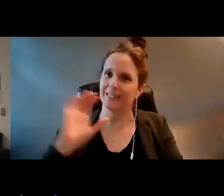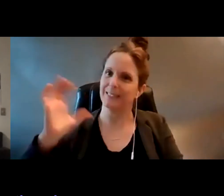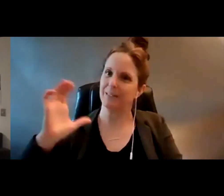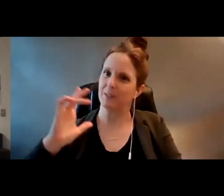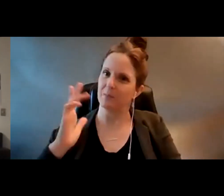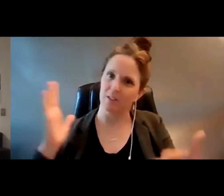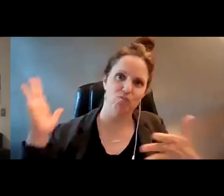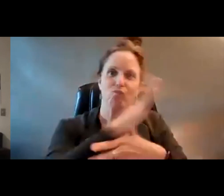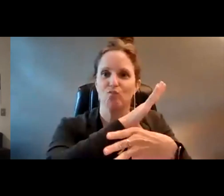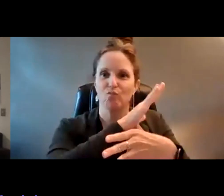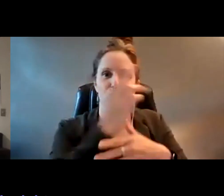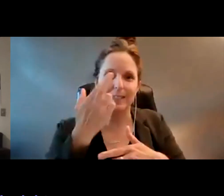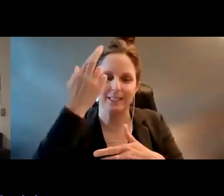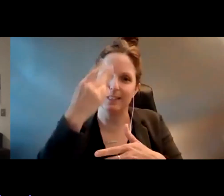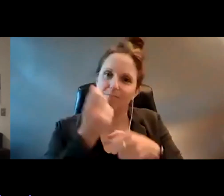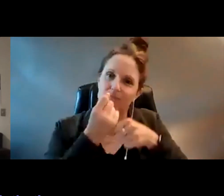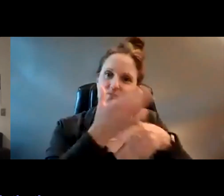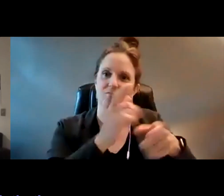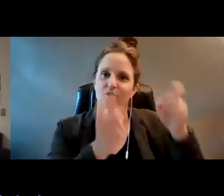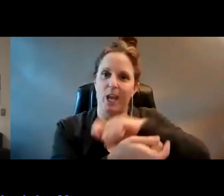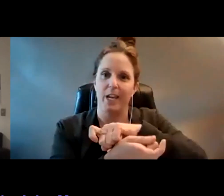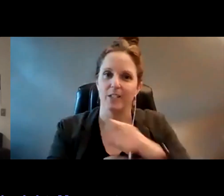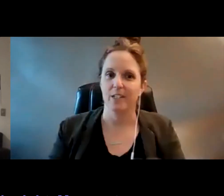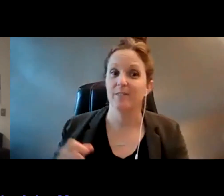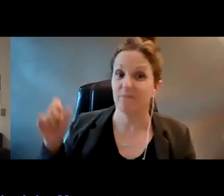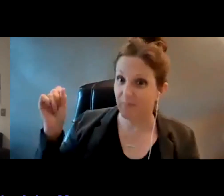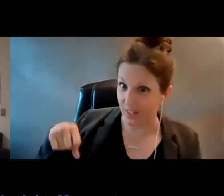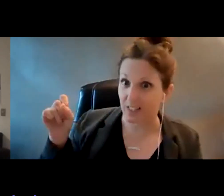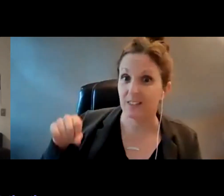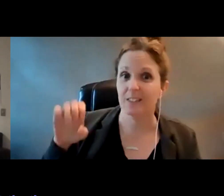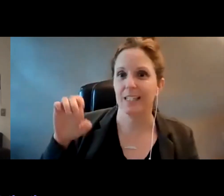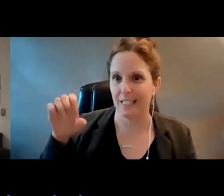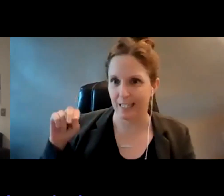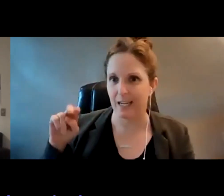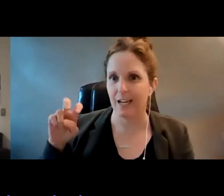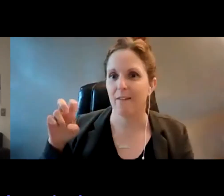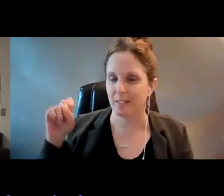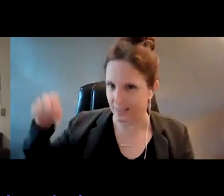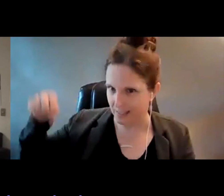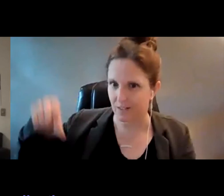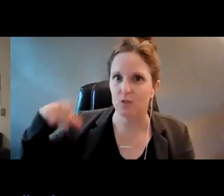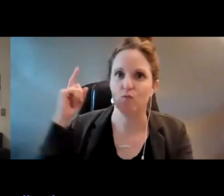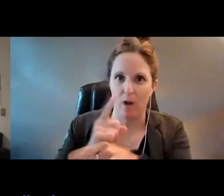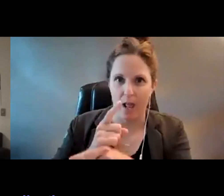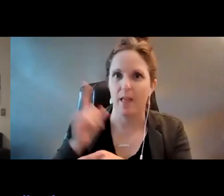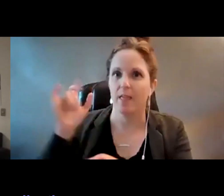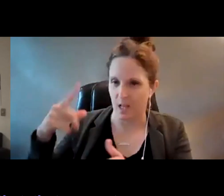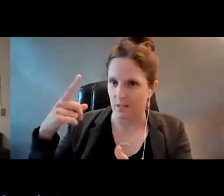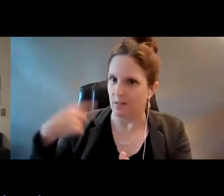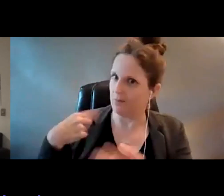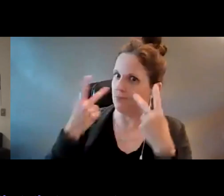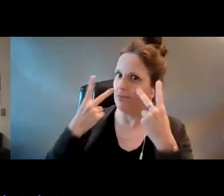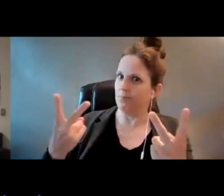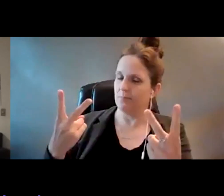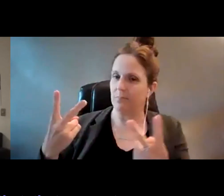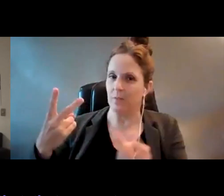And then Margaret Geyer also just wanted to make the comment, I really love that the relationship with the CHW